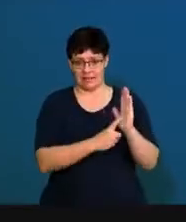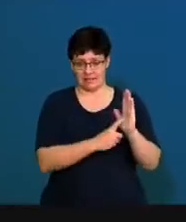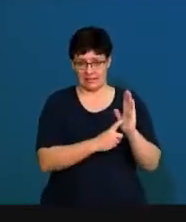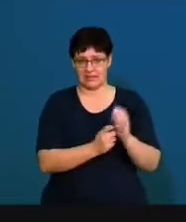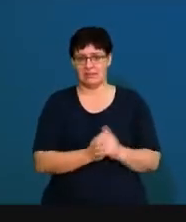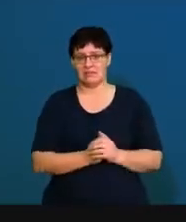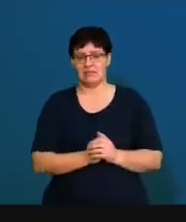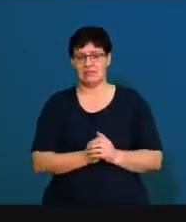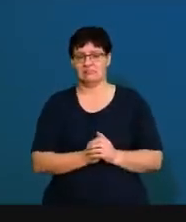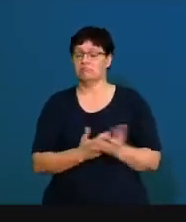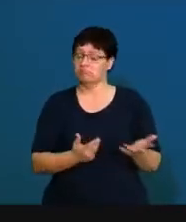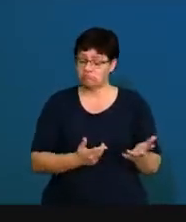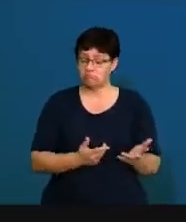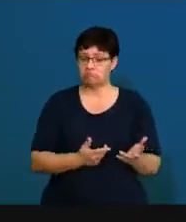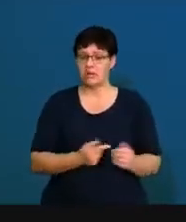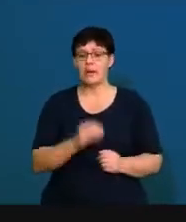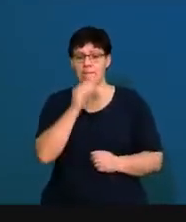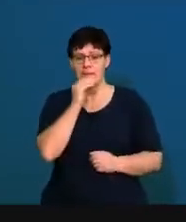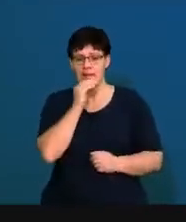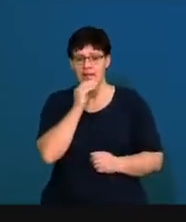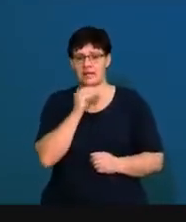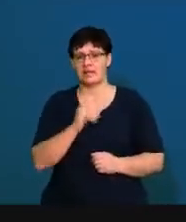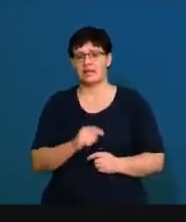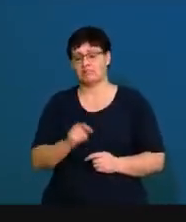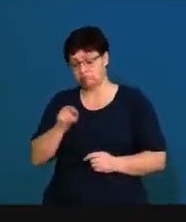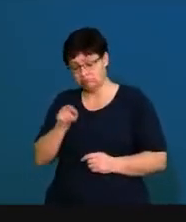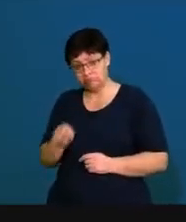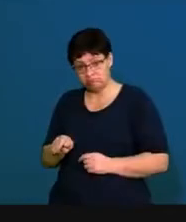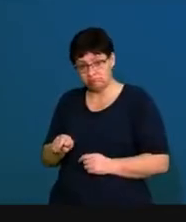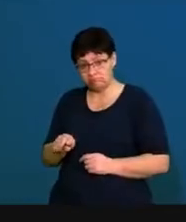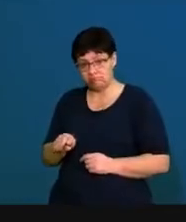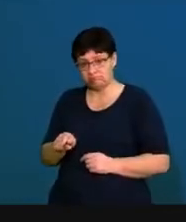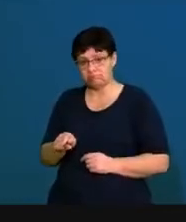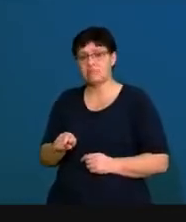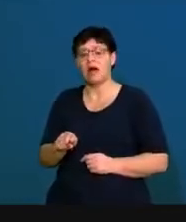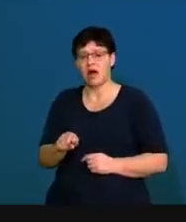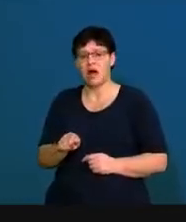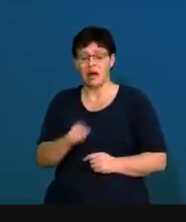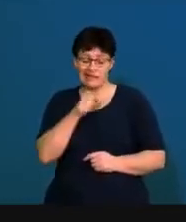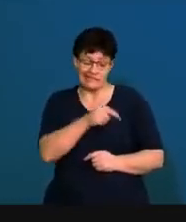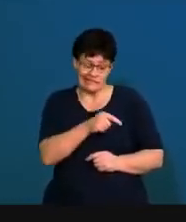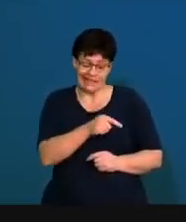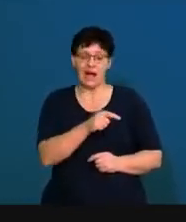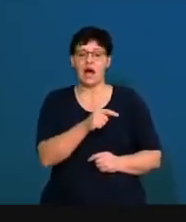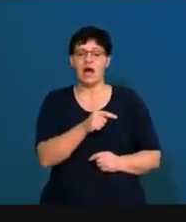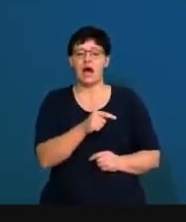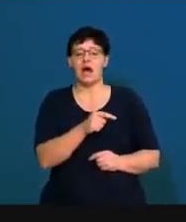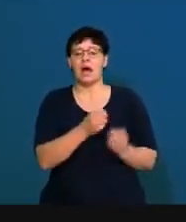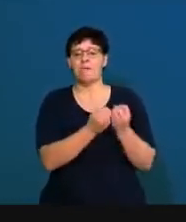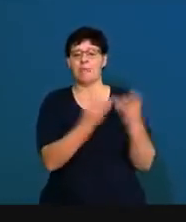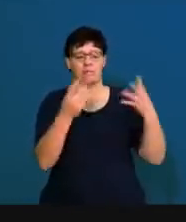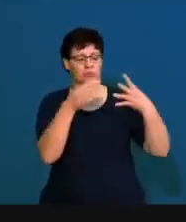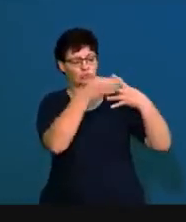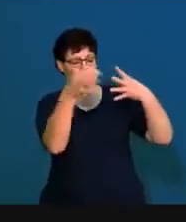So if that is 20 marks, we are saying that that's the multiple choice. Okay. So the multiple